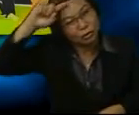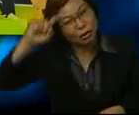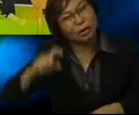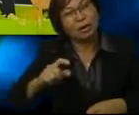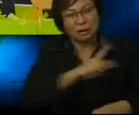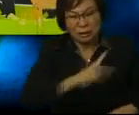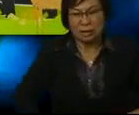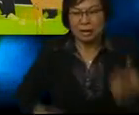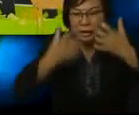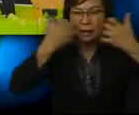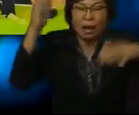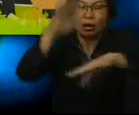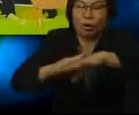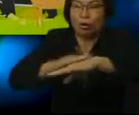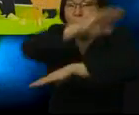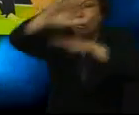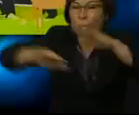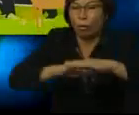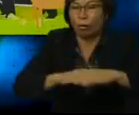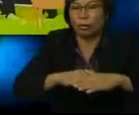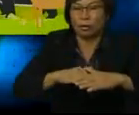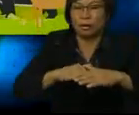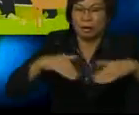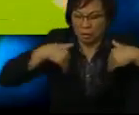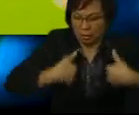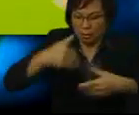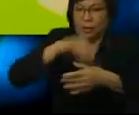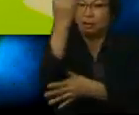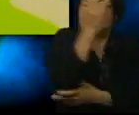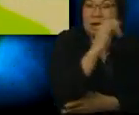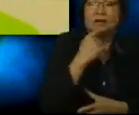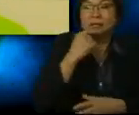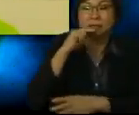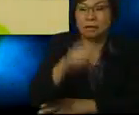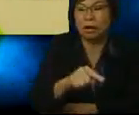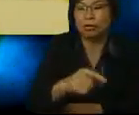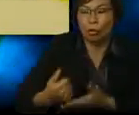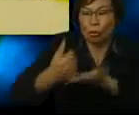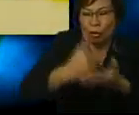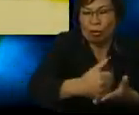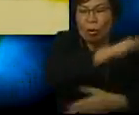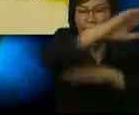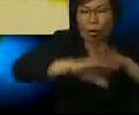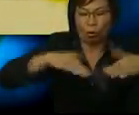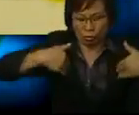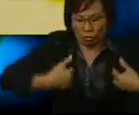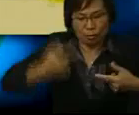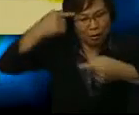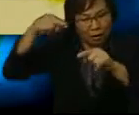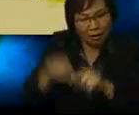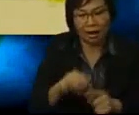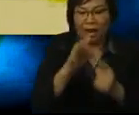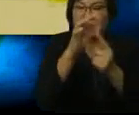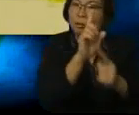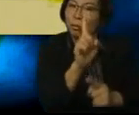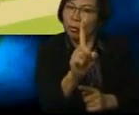animals and issued a command to help dig a well. All the animals agreed, except one.